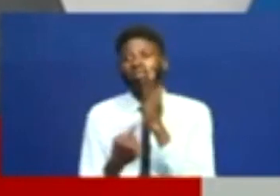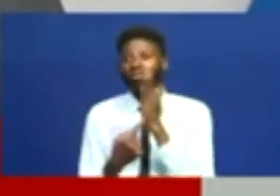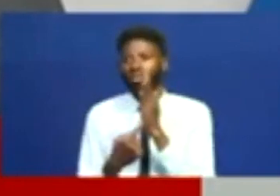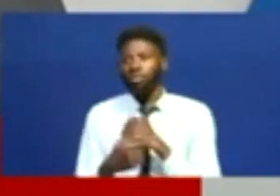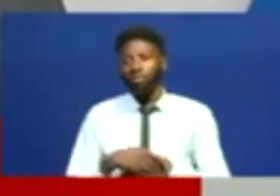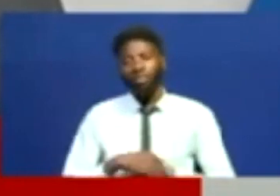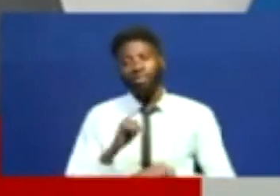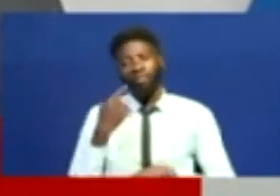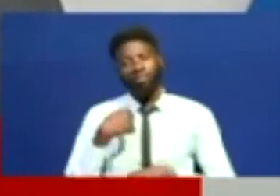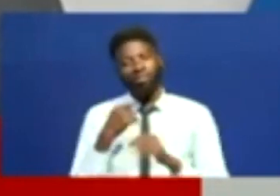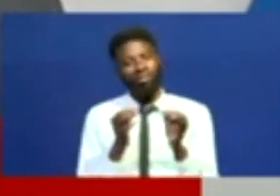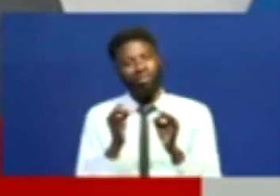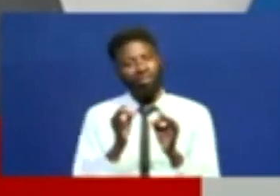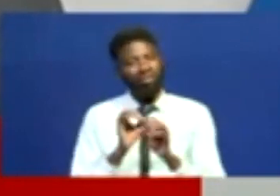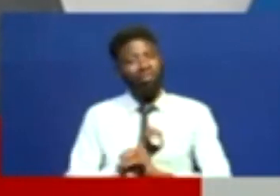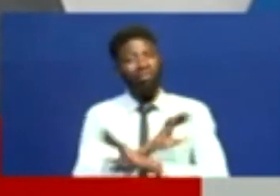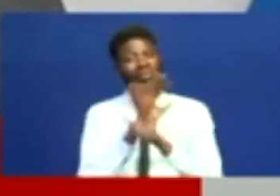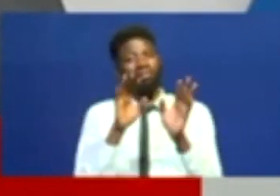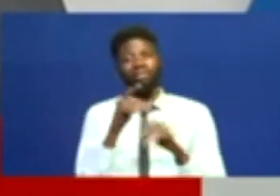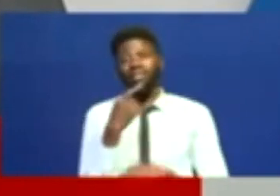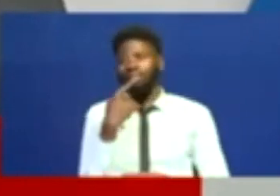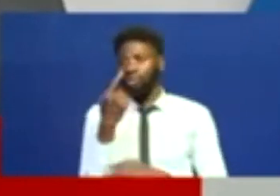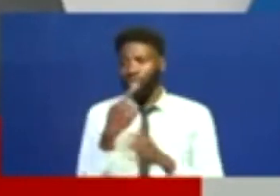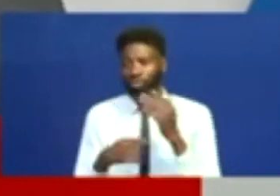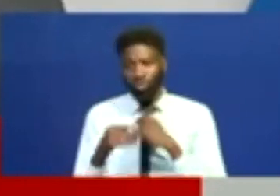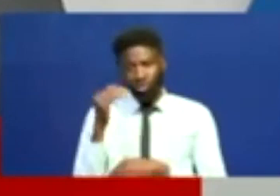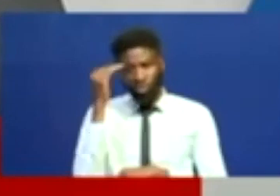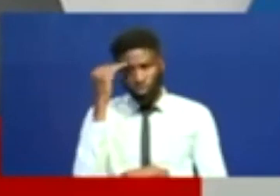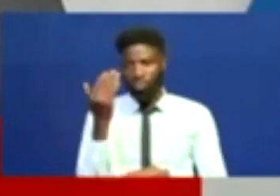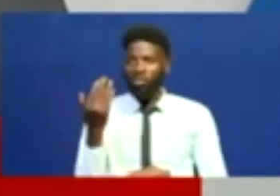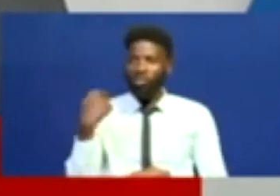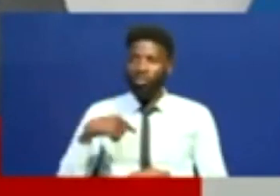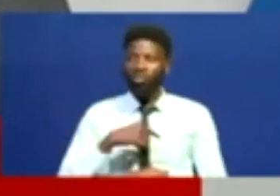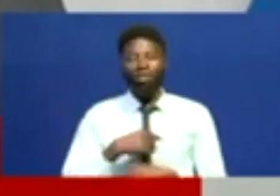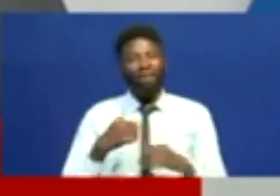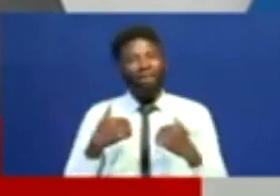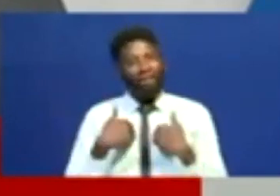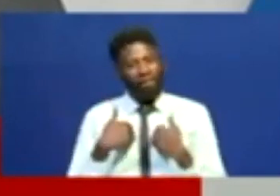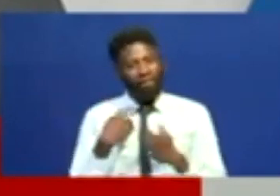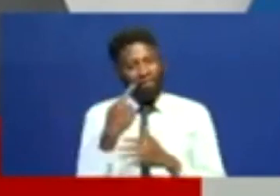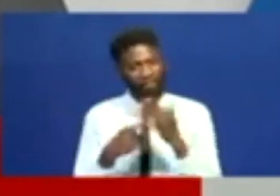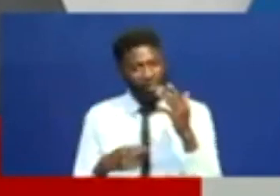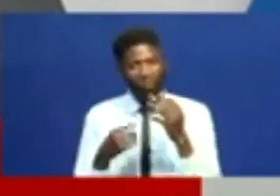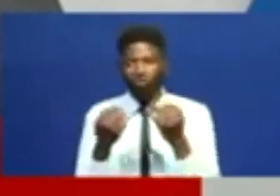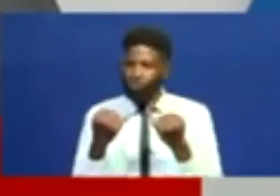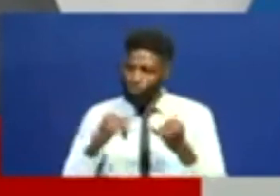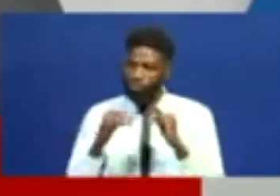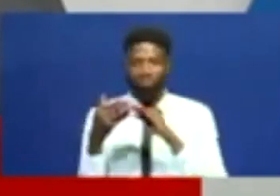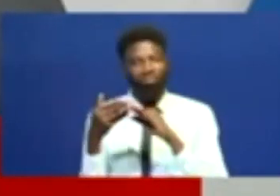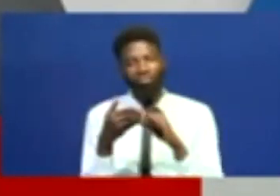First, let me clarify and say that, you know, we suffered a number of attempted